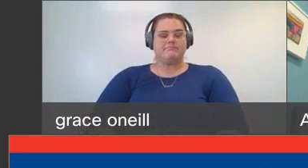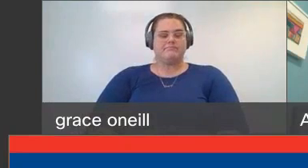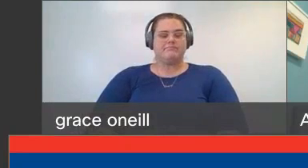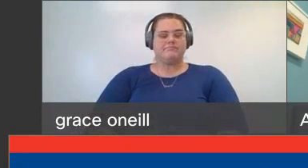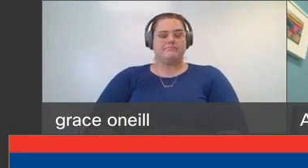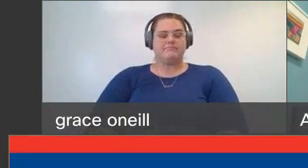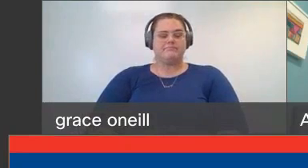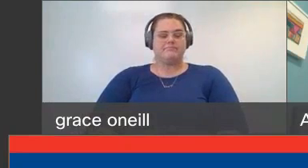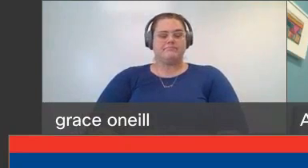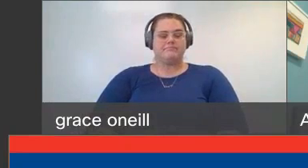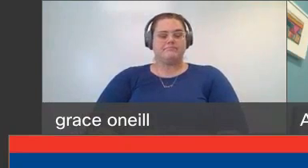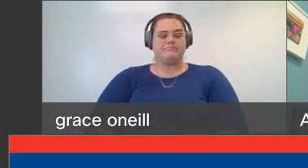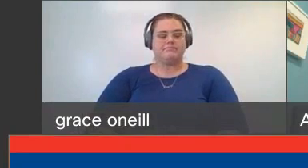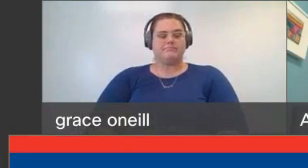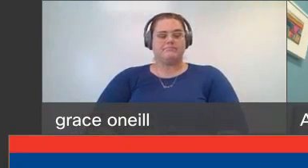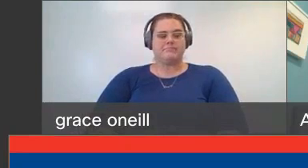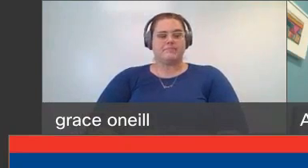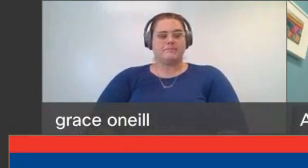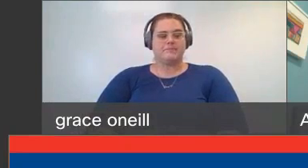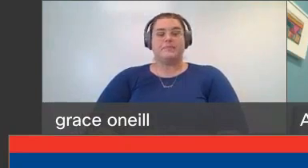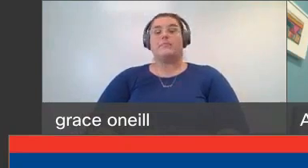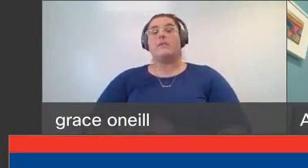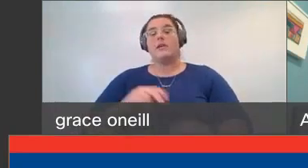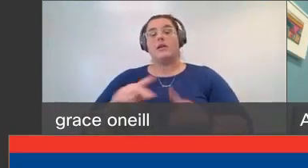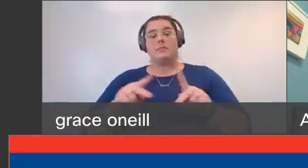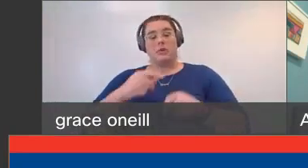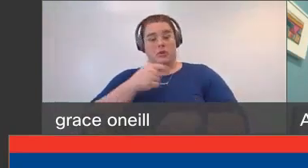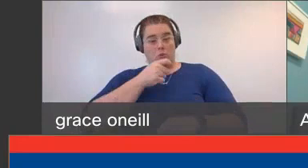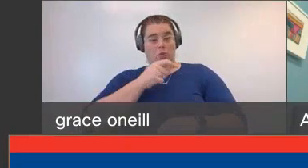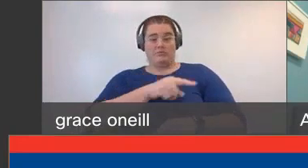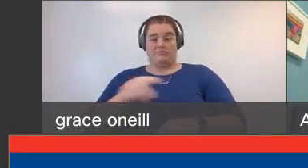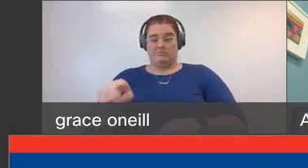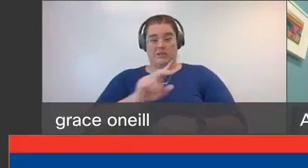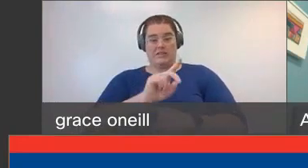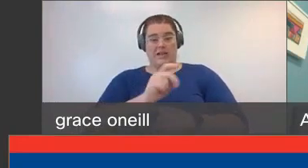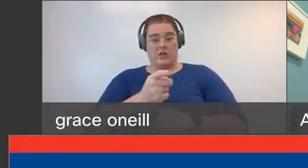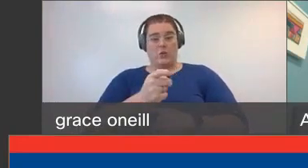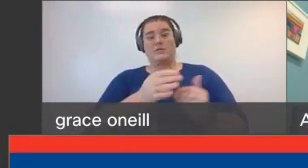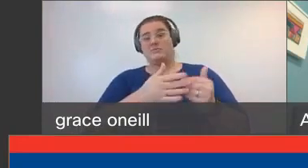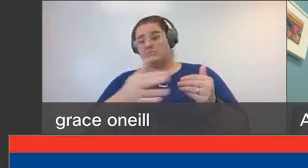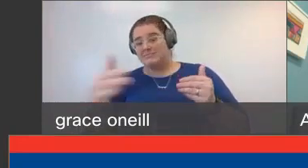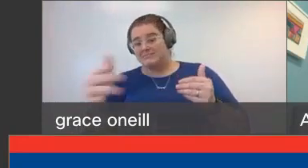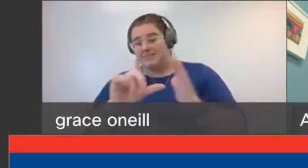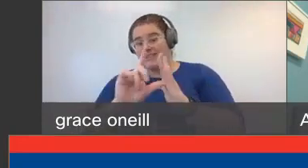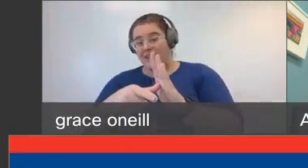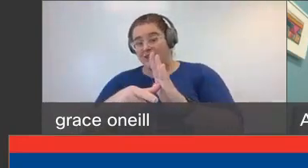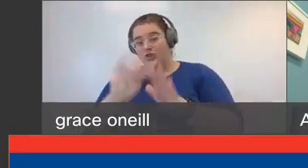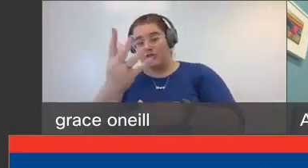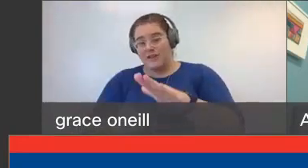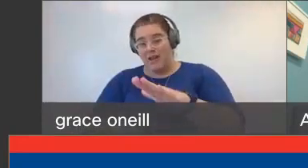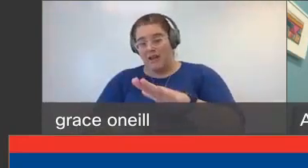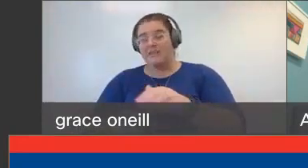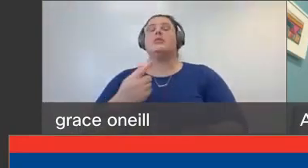Of people who've been diagnosed with COVID who have died, we have had, as I said, 63 deaths.